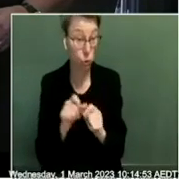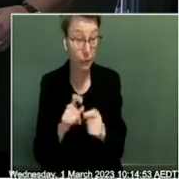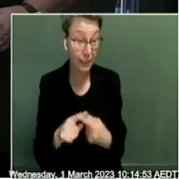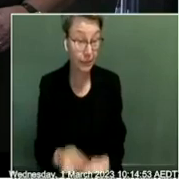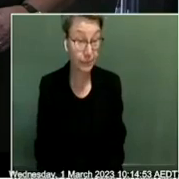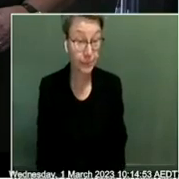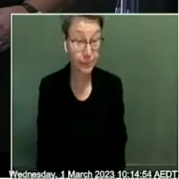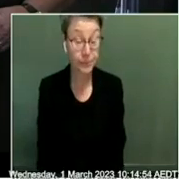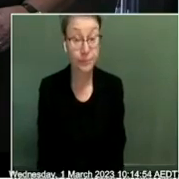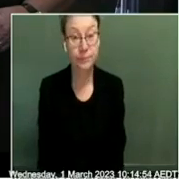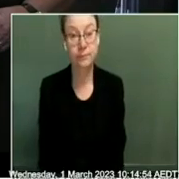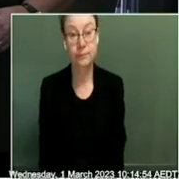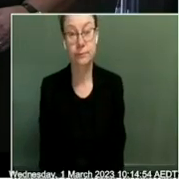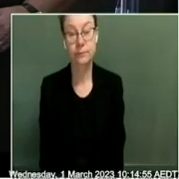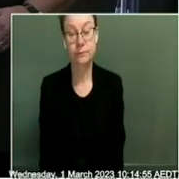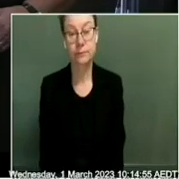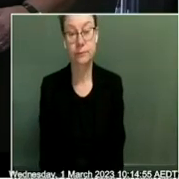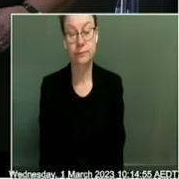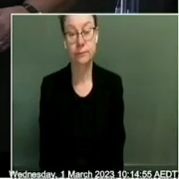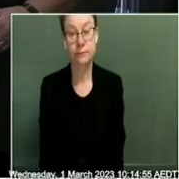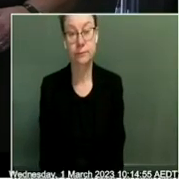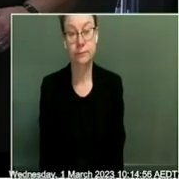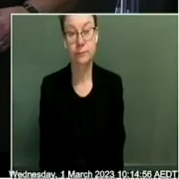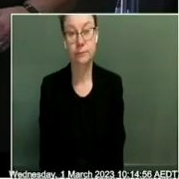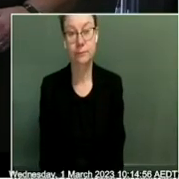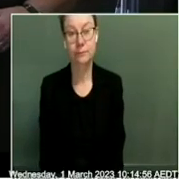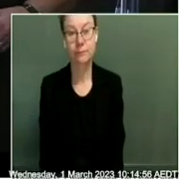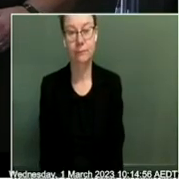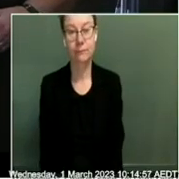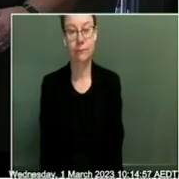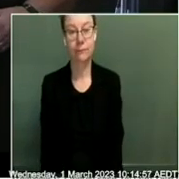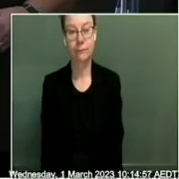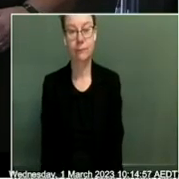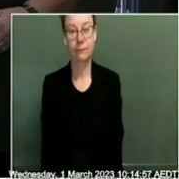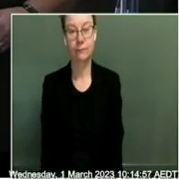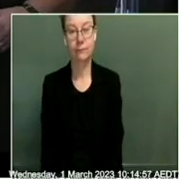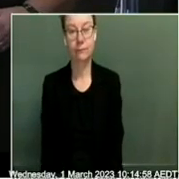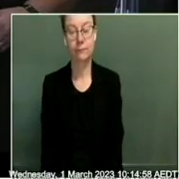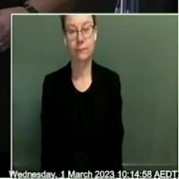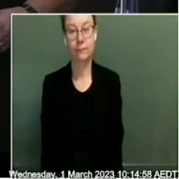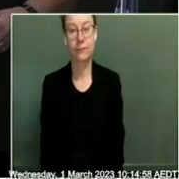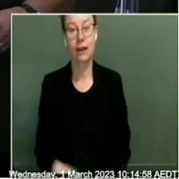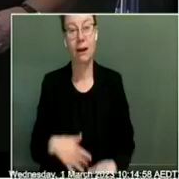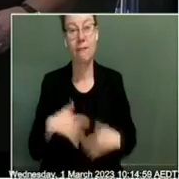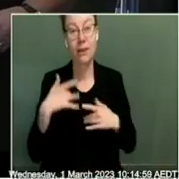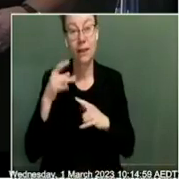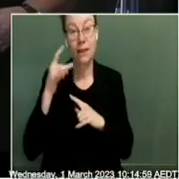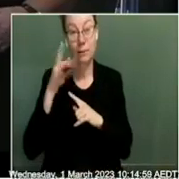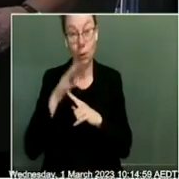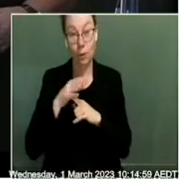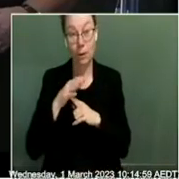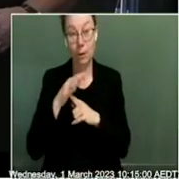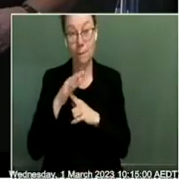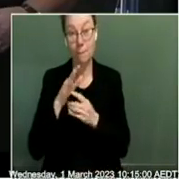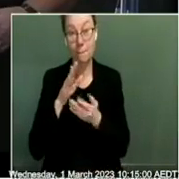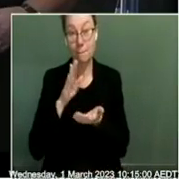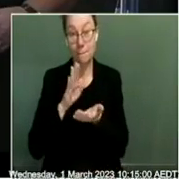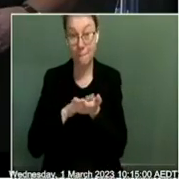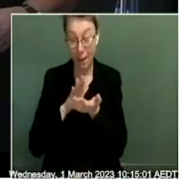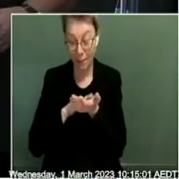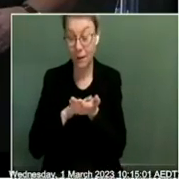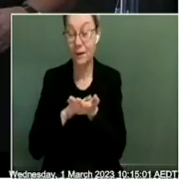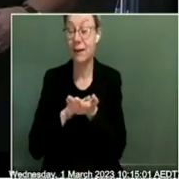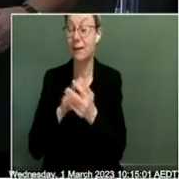I feel like it's important that we speak the names of her, Mum and Dad, Mum and Mum's brothers and sisters,